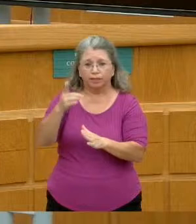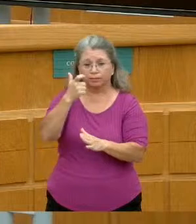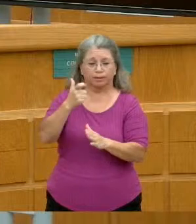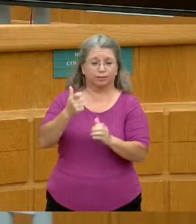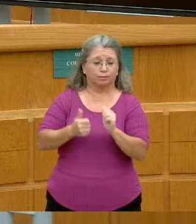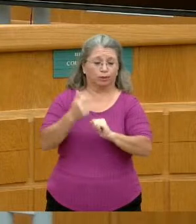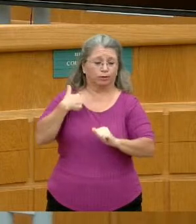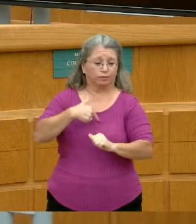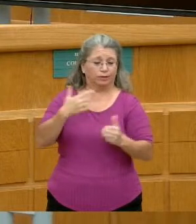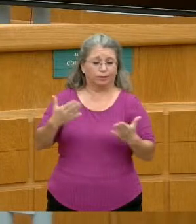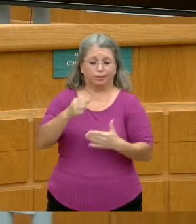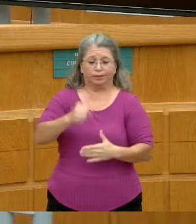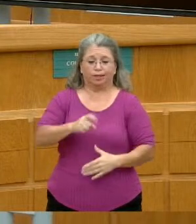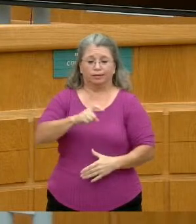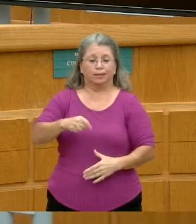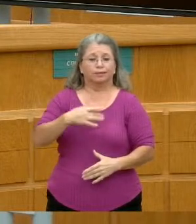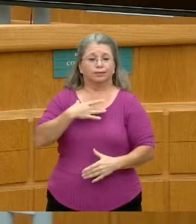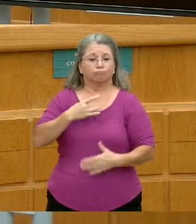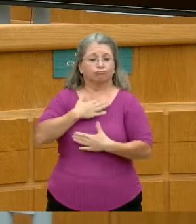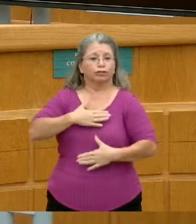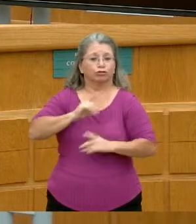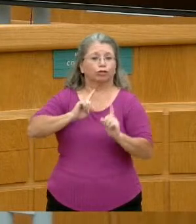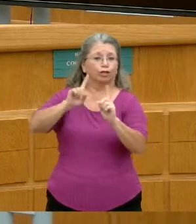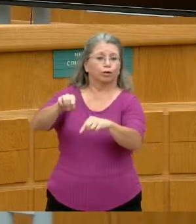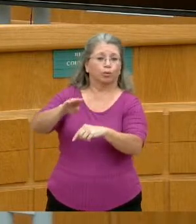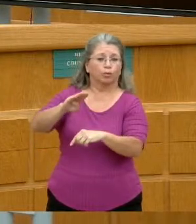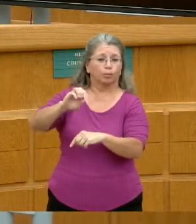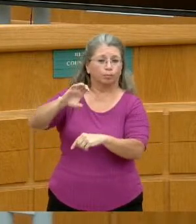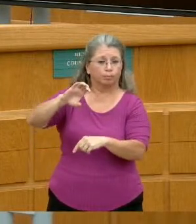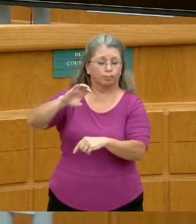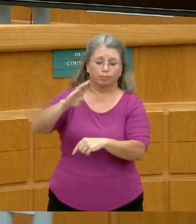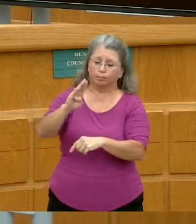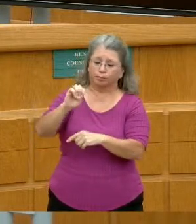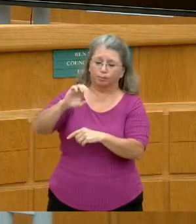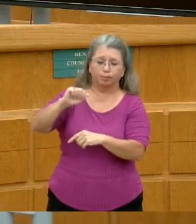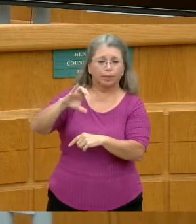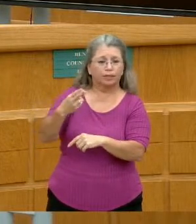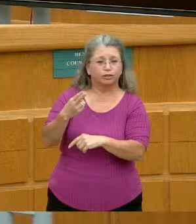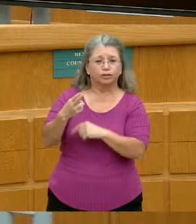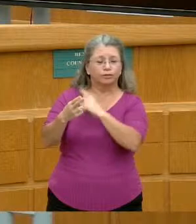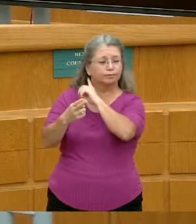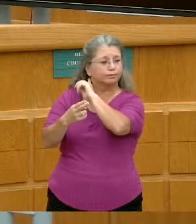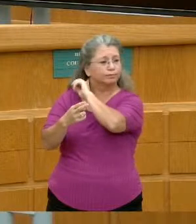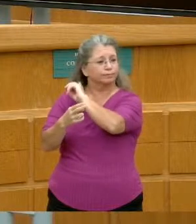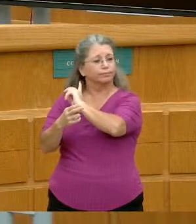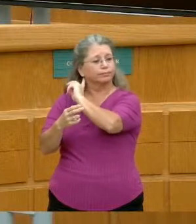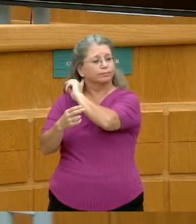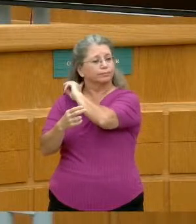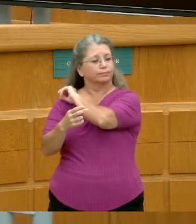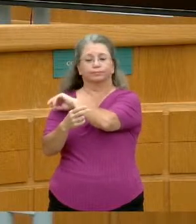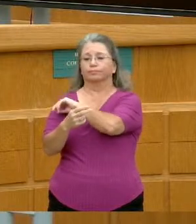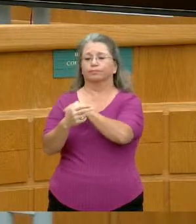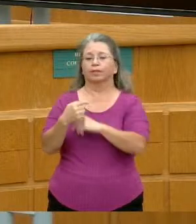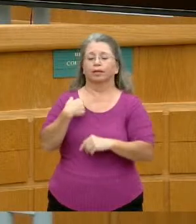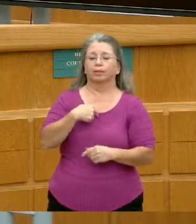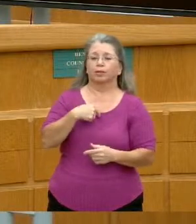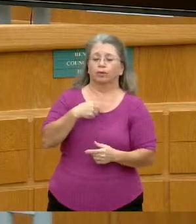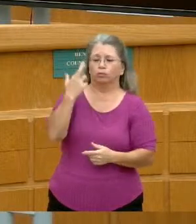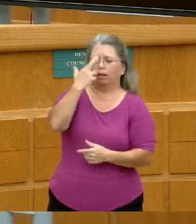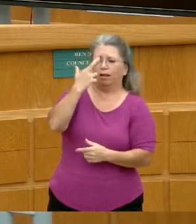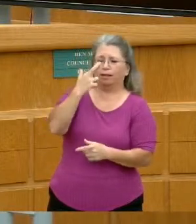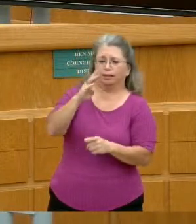beach. But what we found is that the beach itself is not our